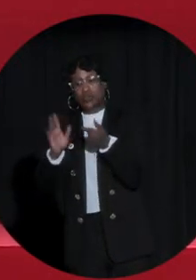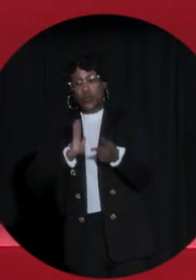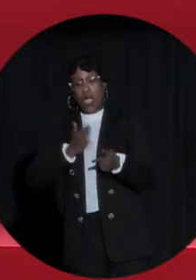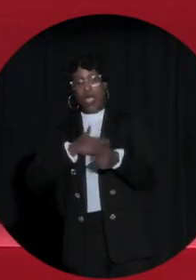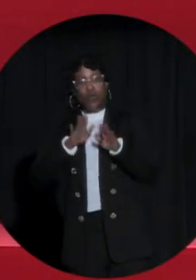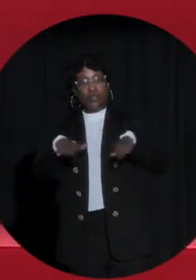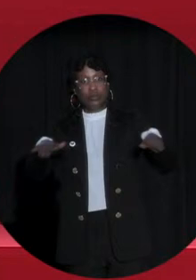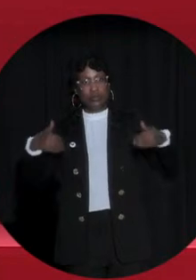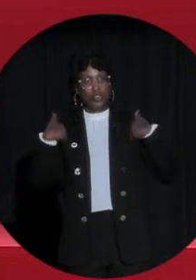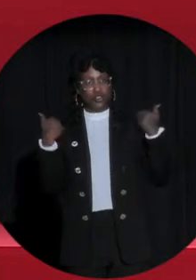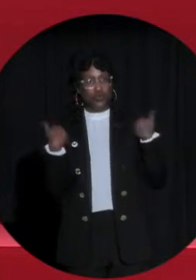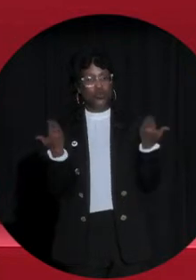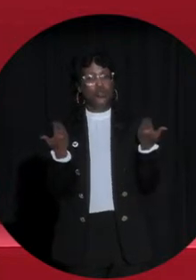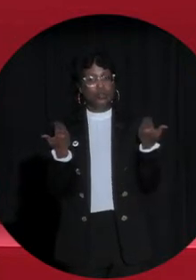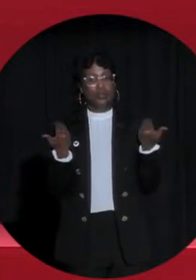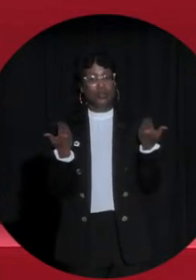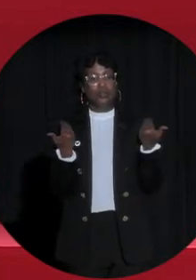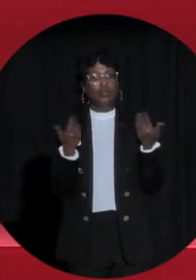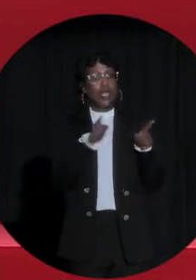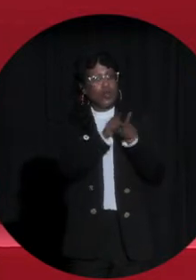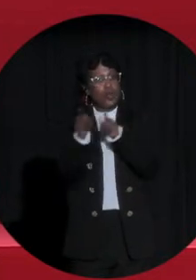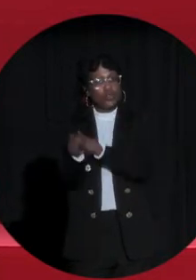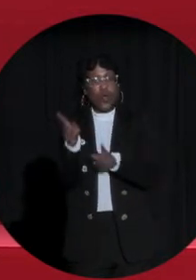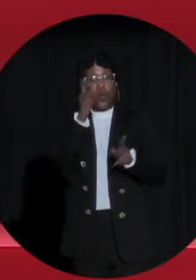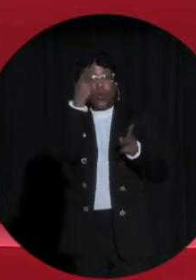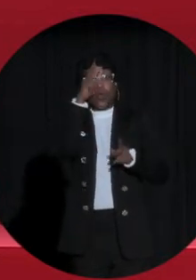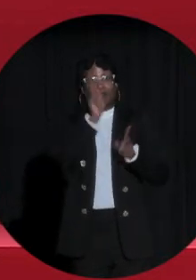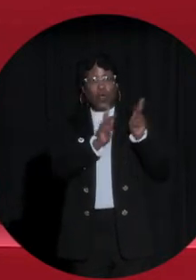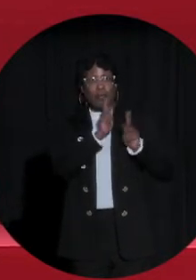to make a new life after serving their time.